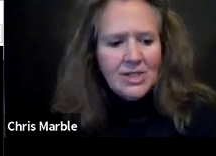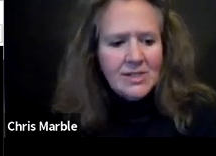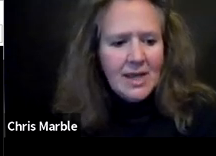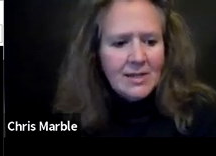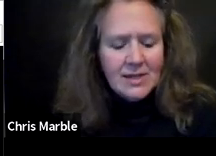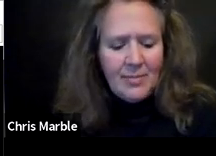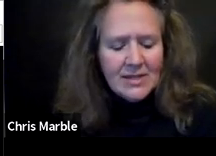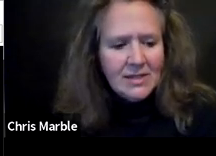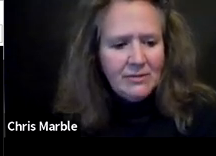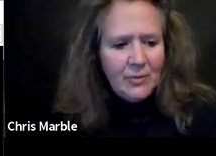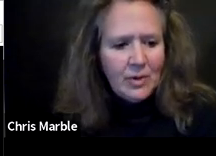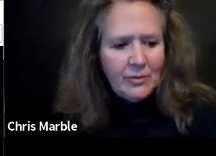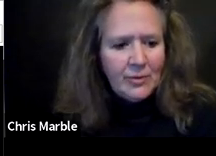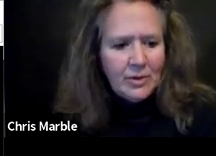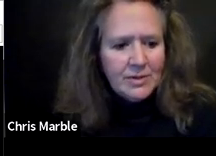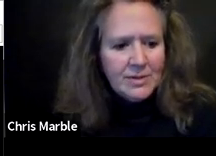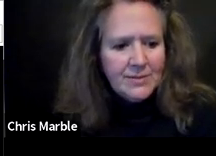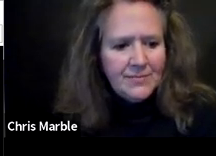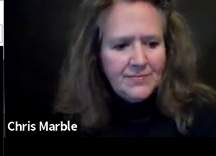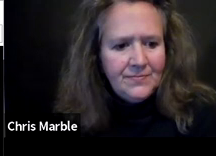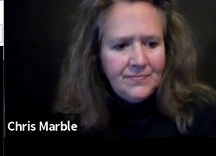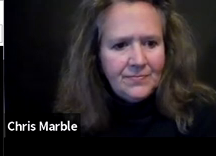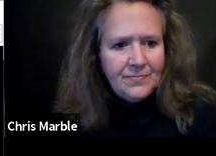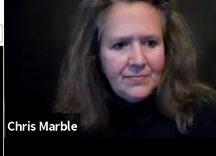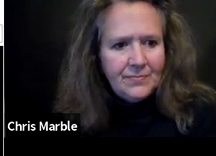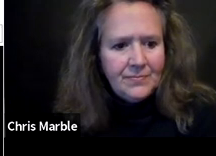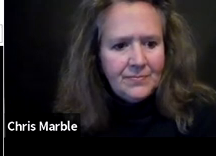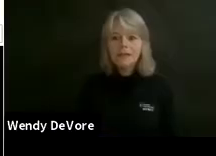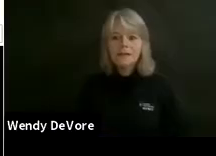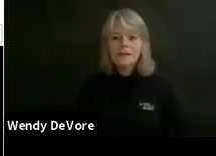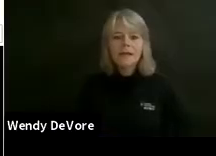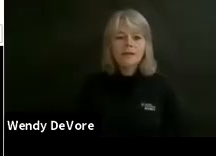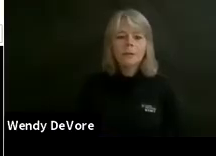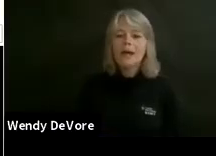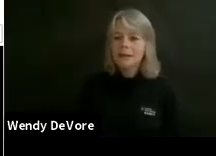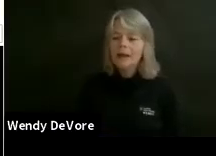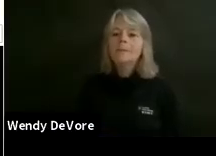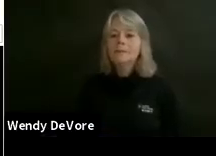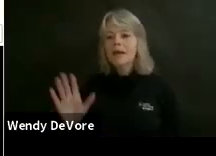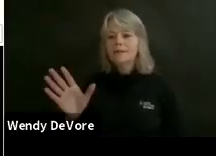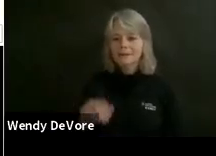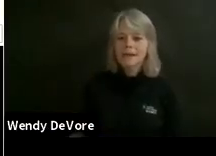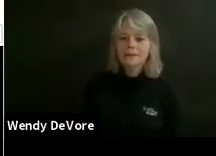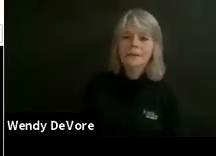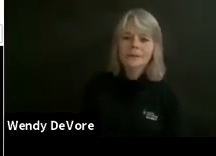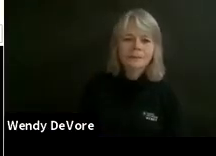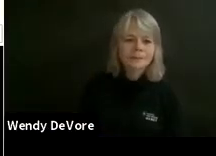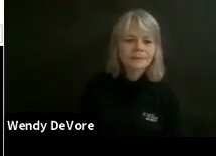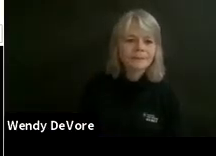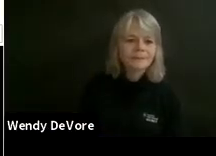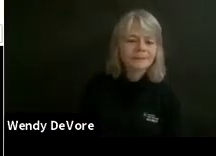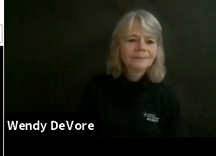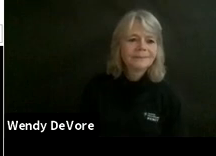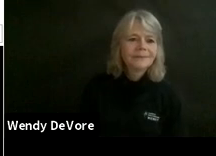agency has capacity for referrals. Uh, this is Wendy. Um, yes, yes, we do.